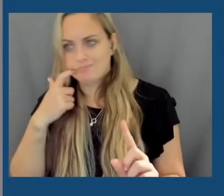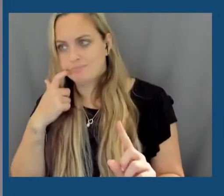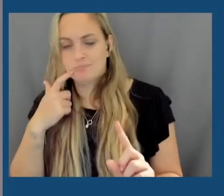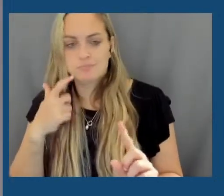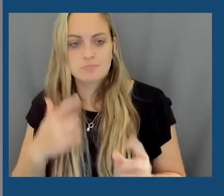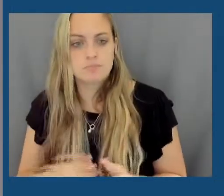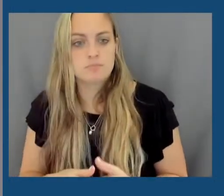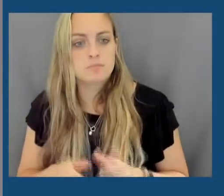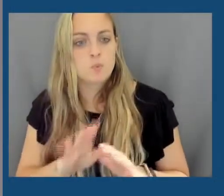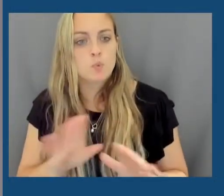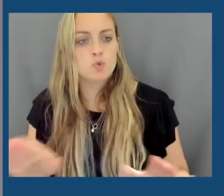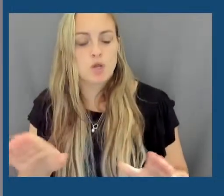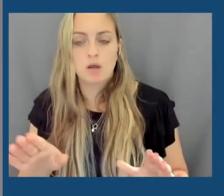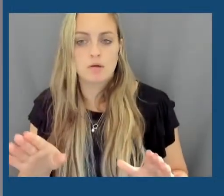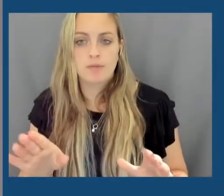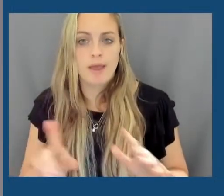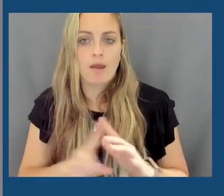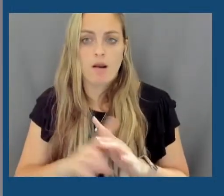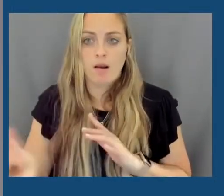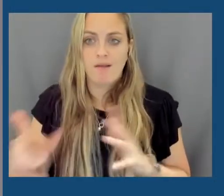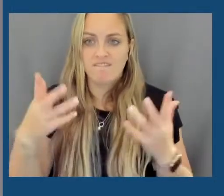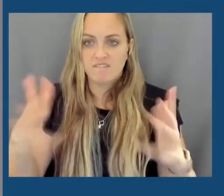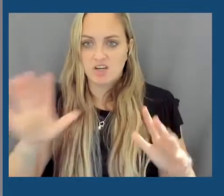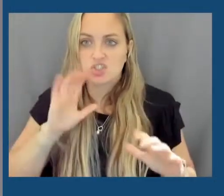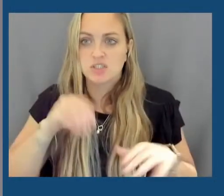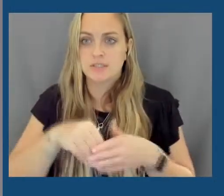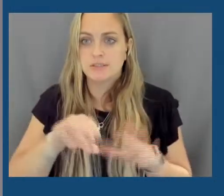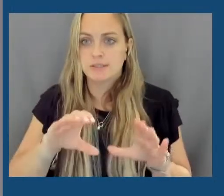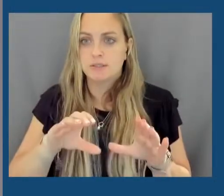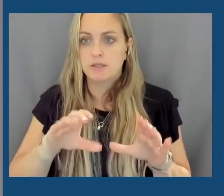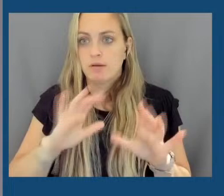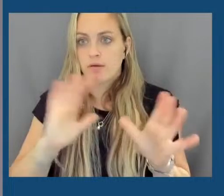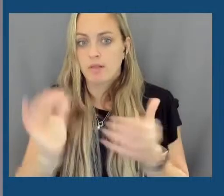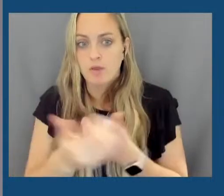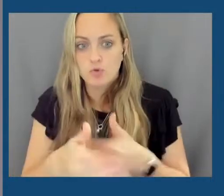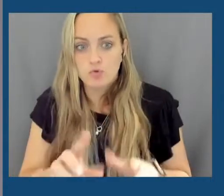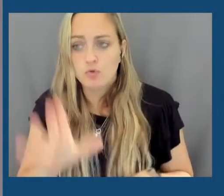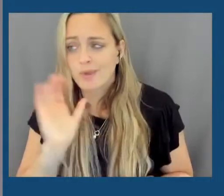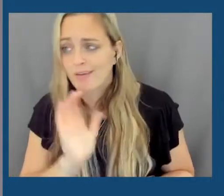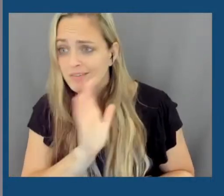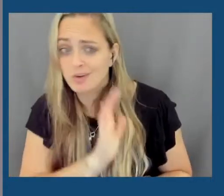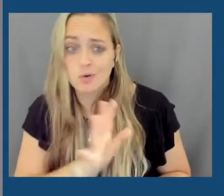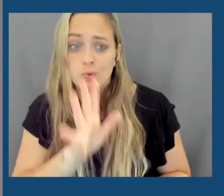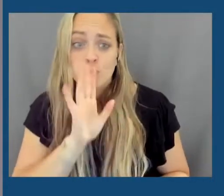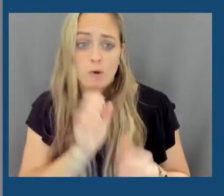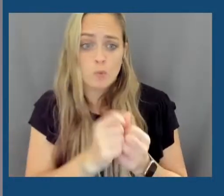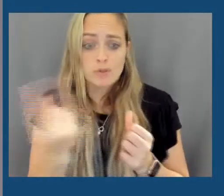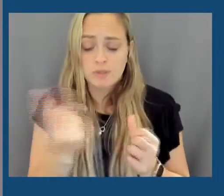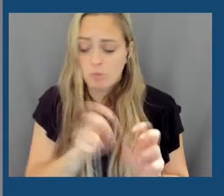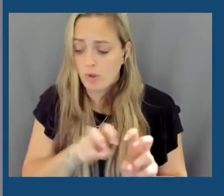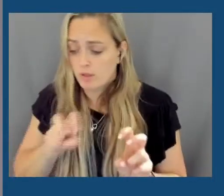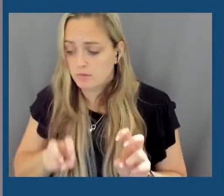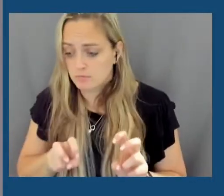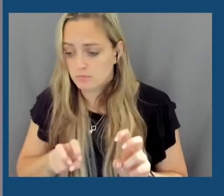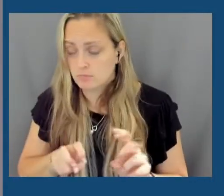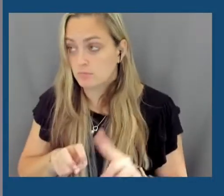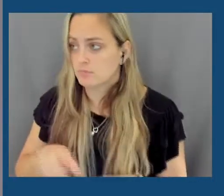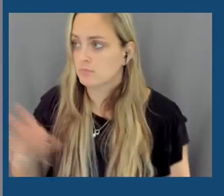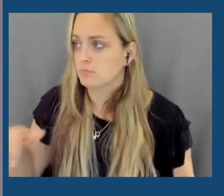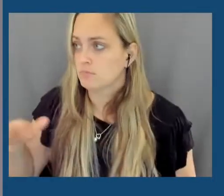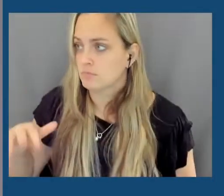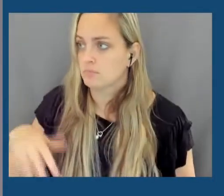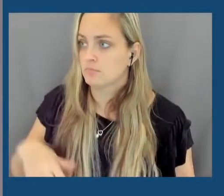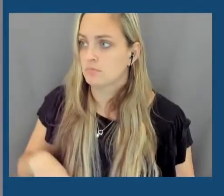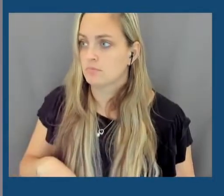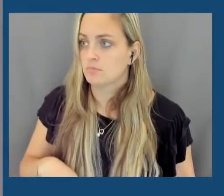child who breaks out of this, sits in a cafeteria, lunchtime, tries to talk to somebody next to them, oh, they'll be